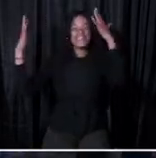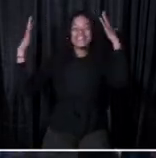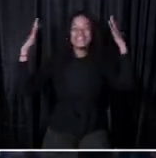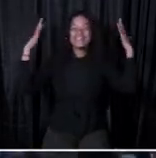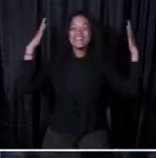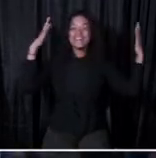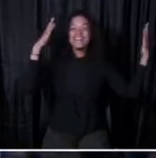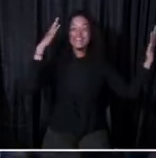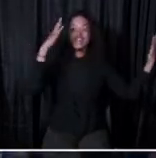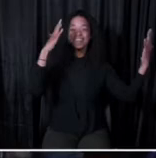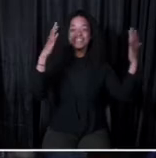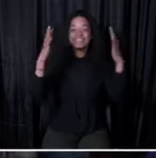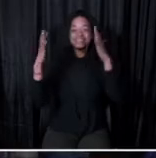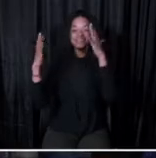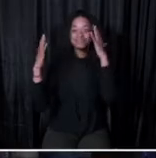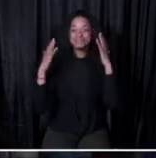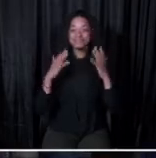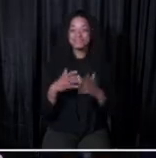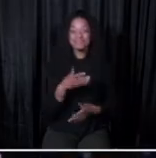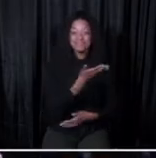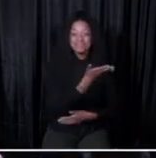You are no longer students.